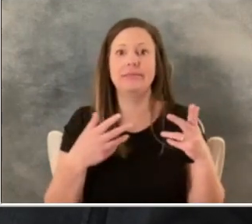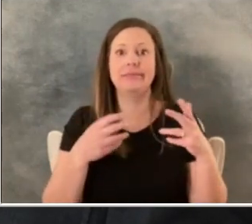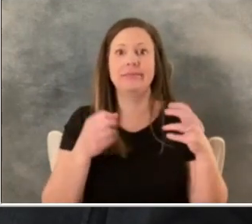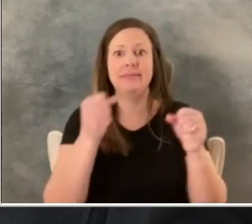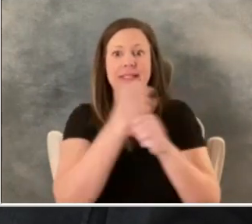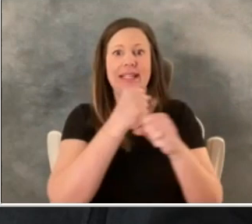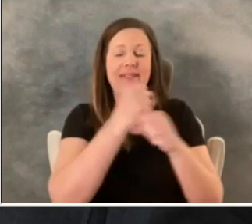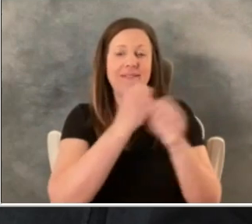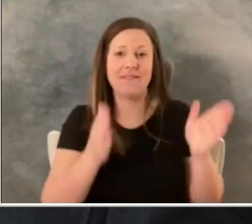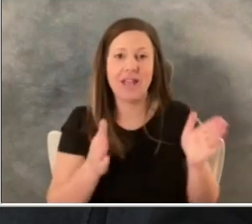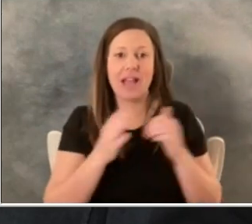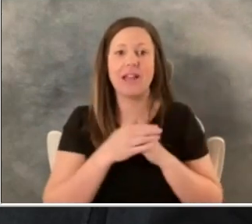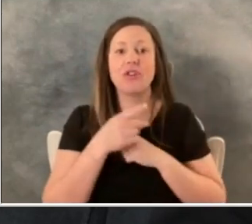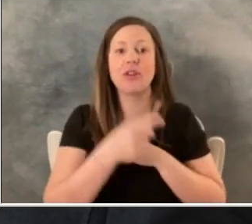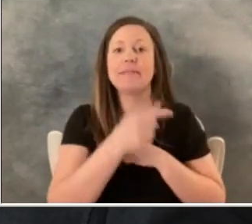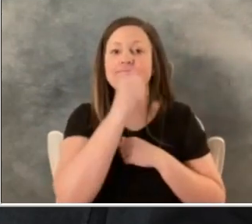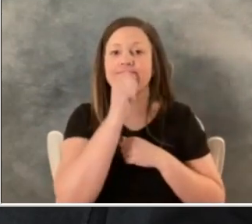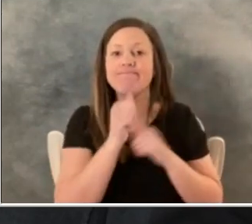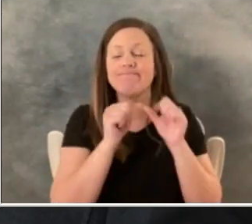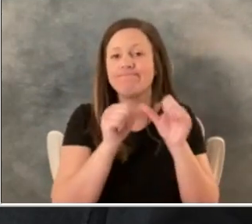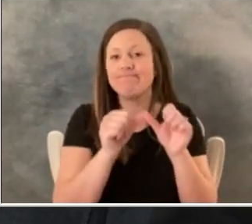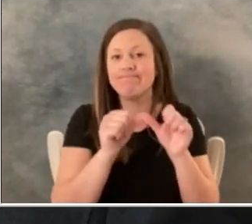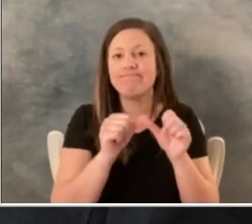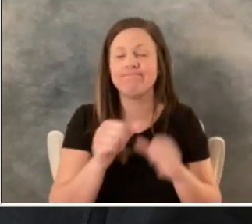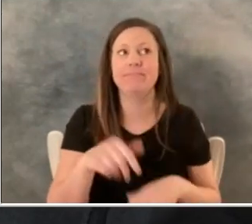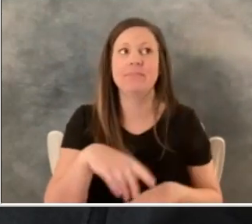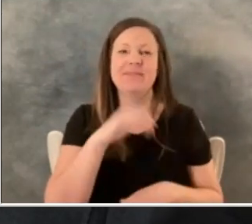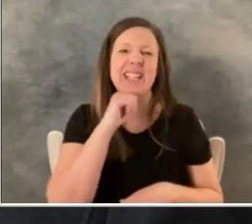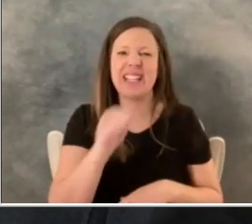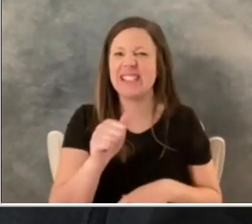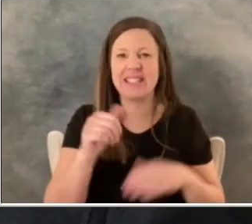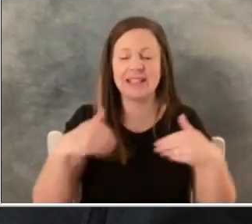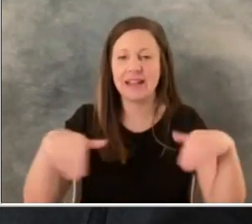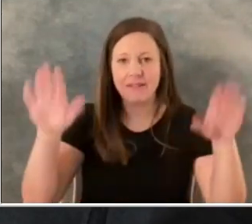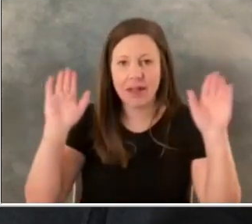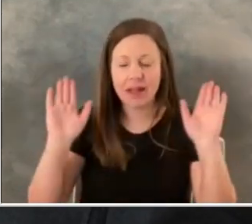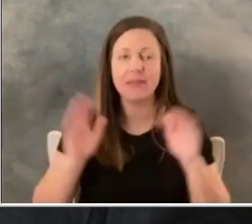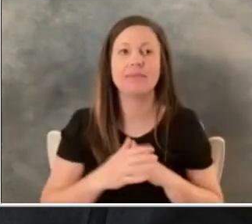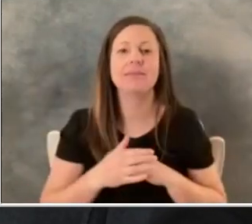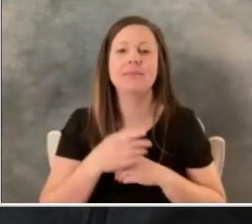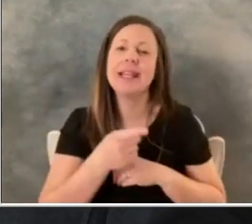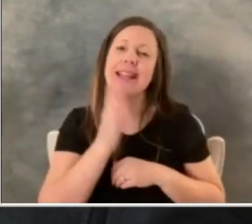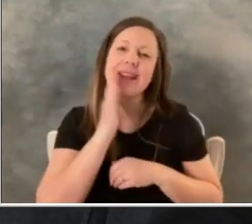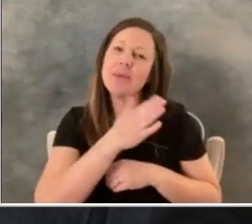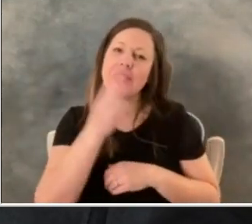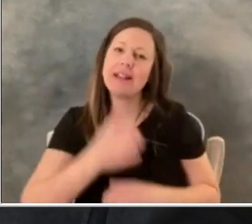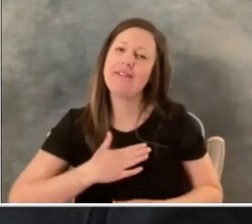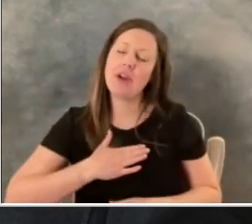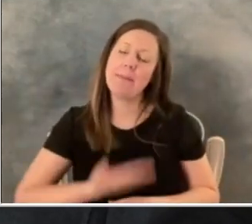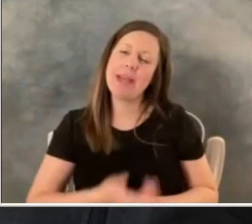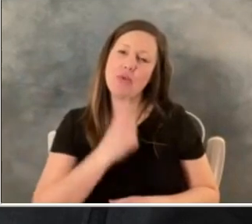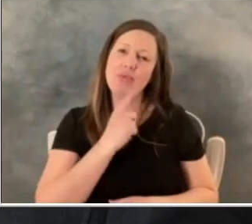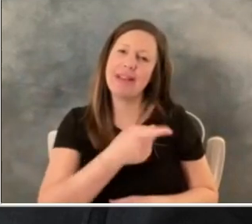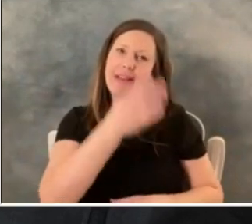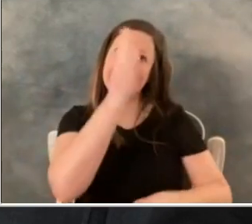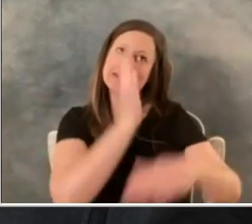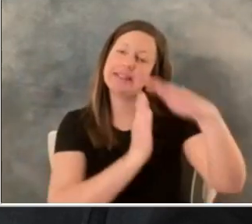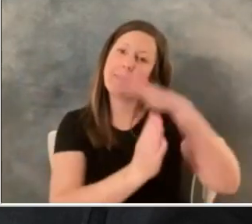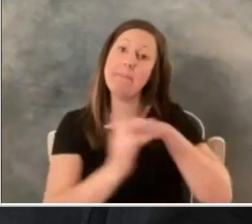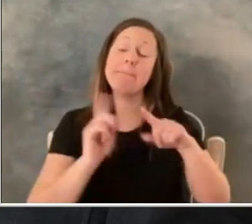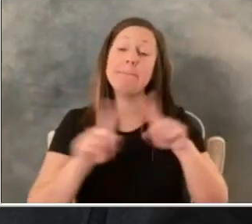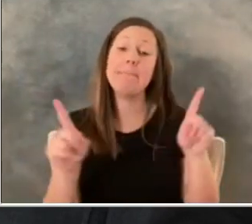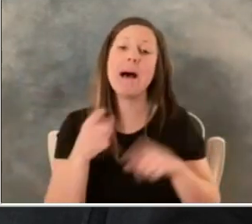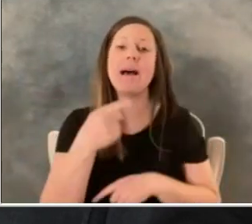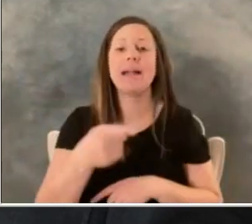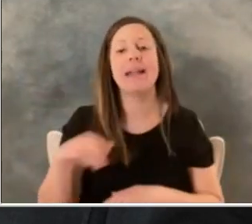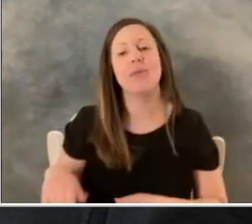He never gives up. He'll never admit these things. He's very humble, but he grew up in a small